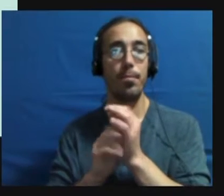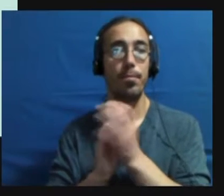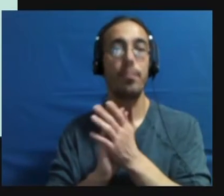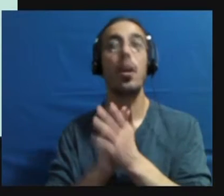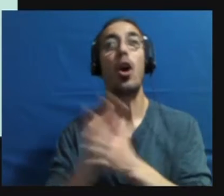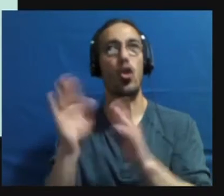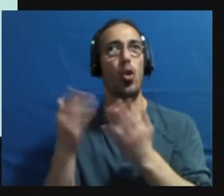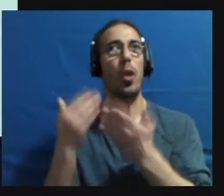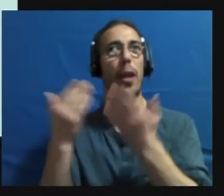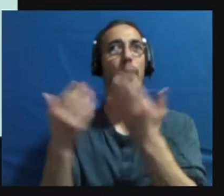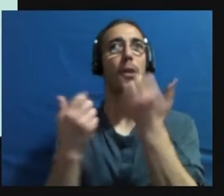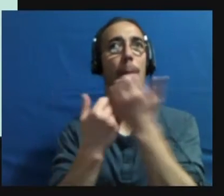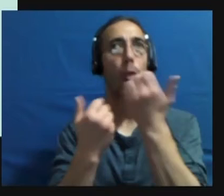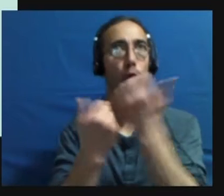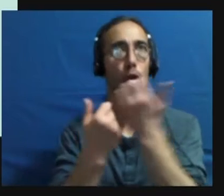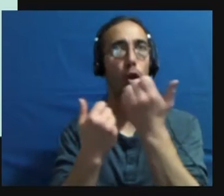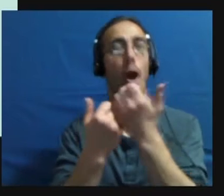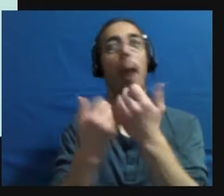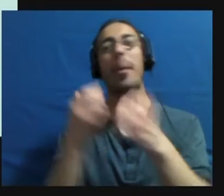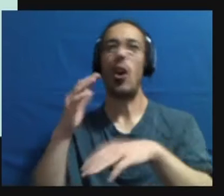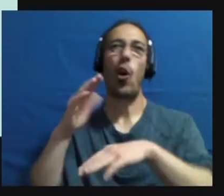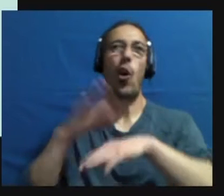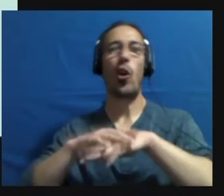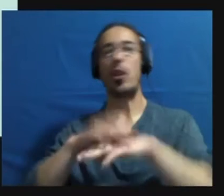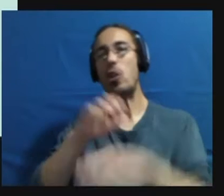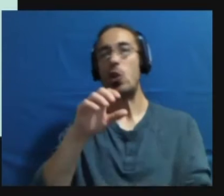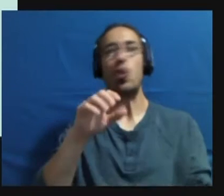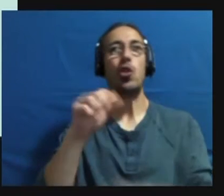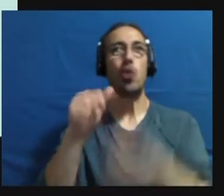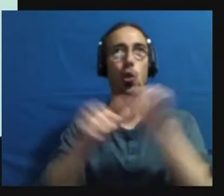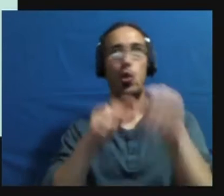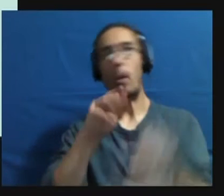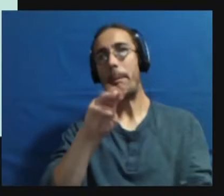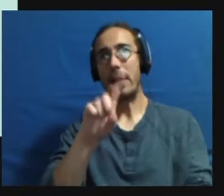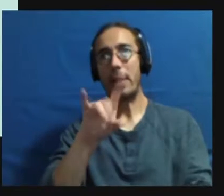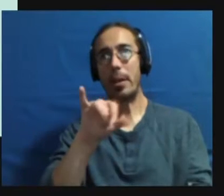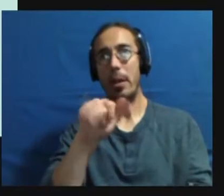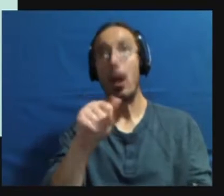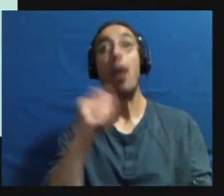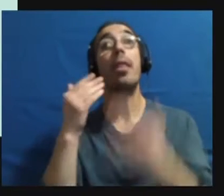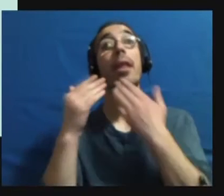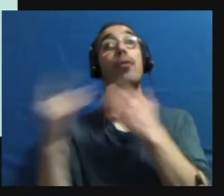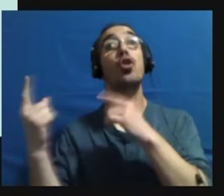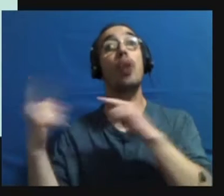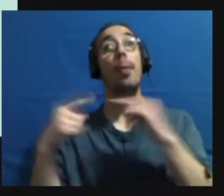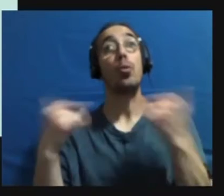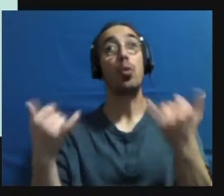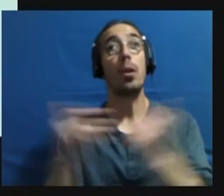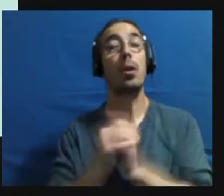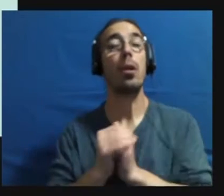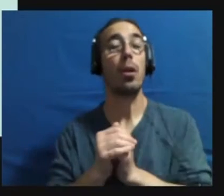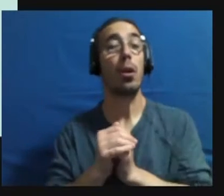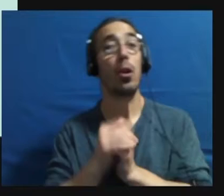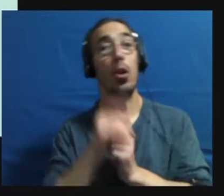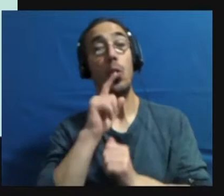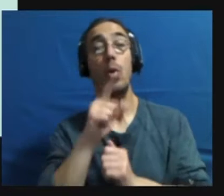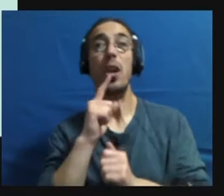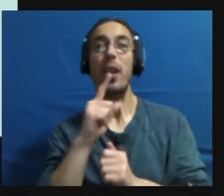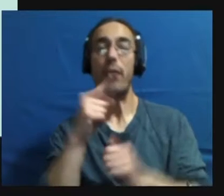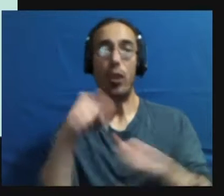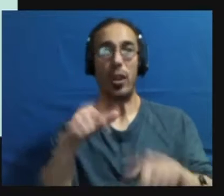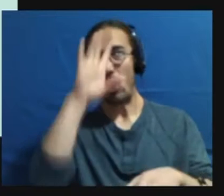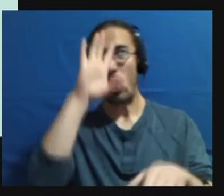via social media activism. And so I thank you for coming today to this actually autistic conference